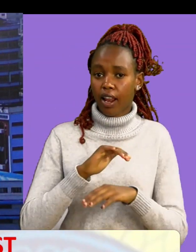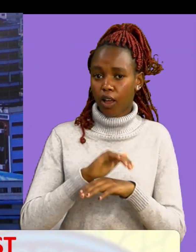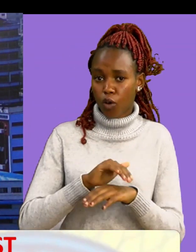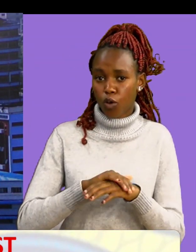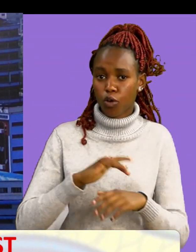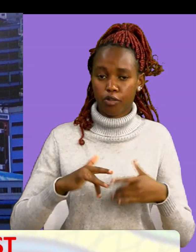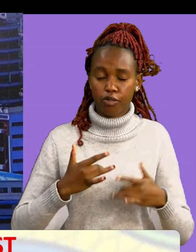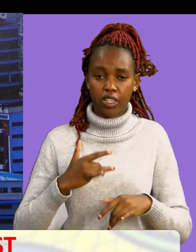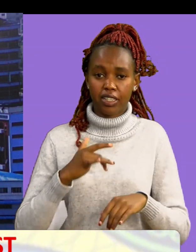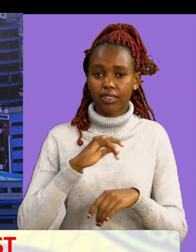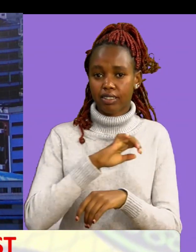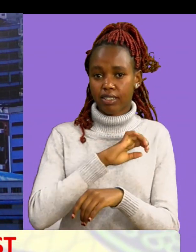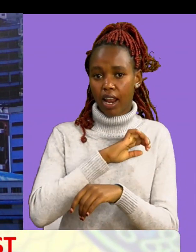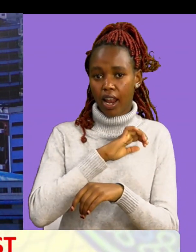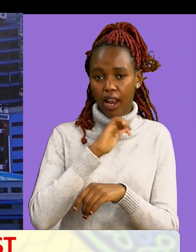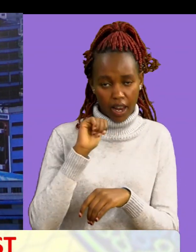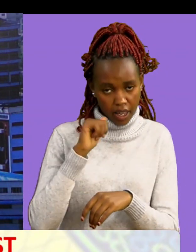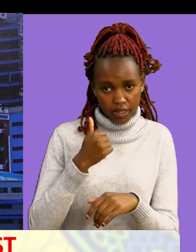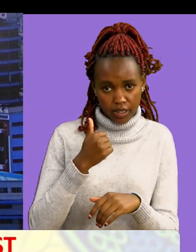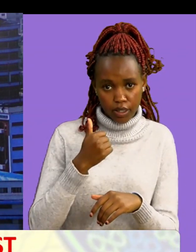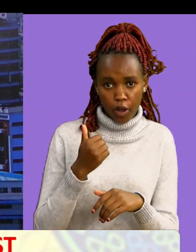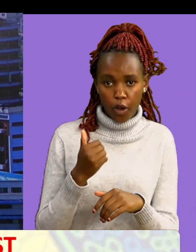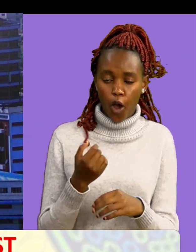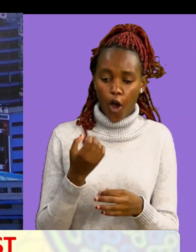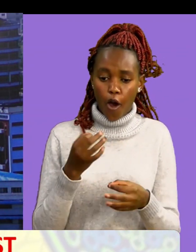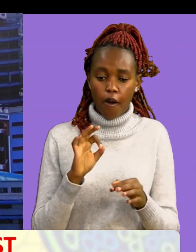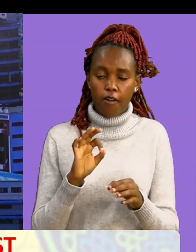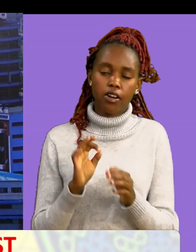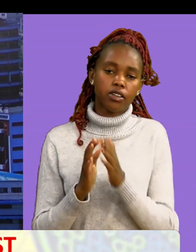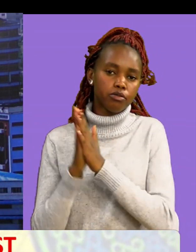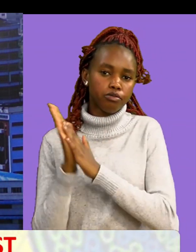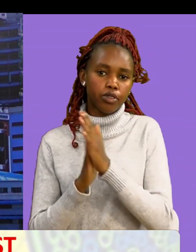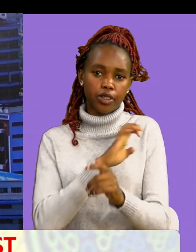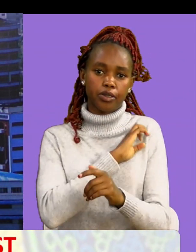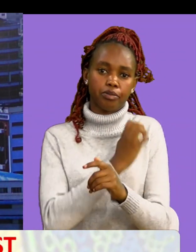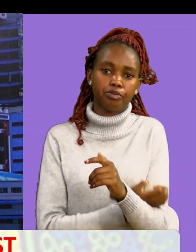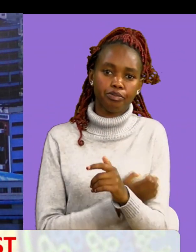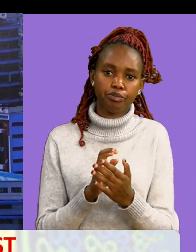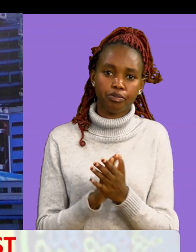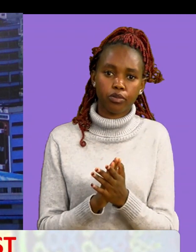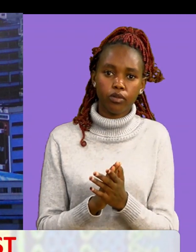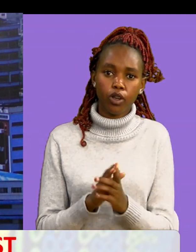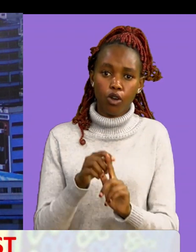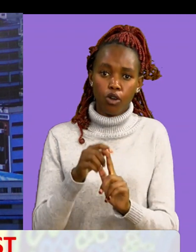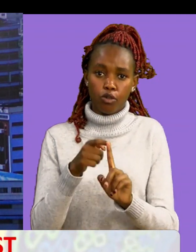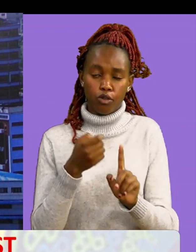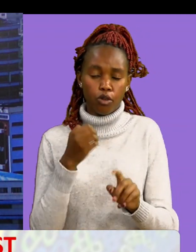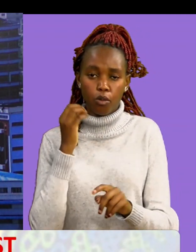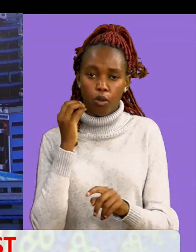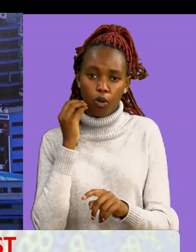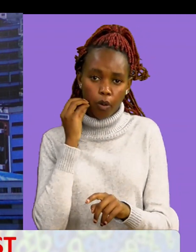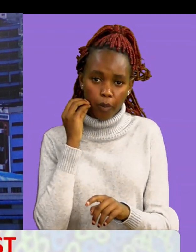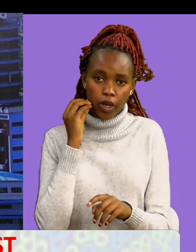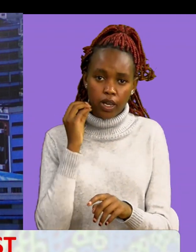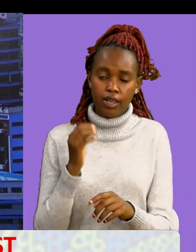of of reggae music, of reggae vibes generally. So from wherever you are, pia pale mtaani, we're trying to create this